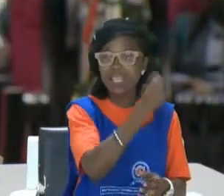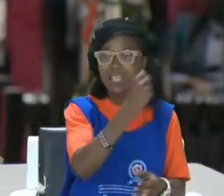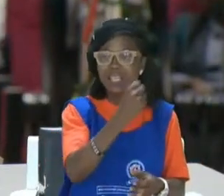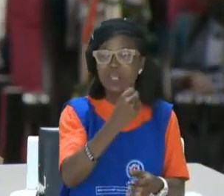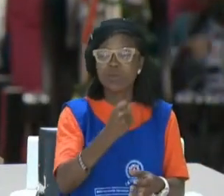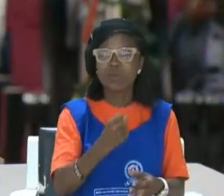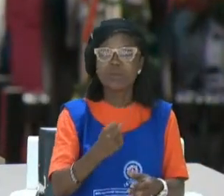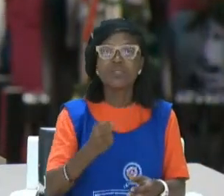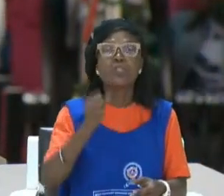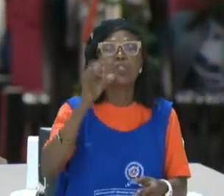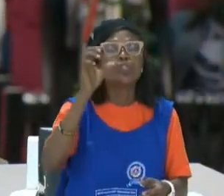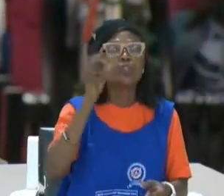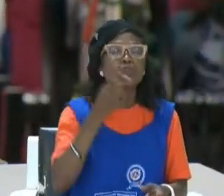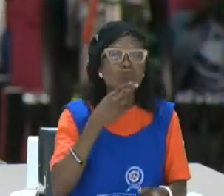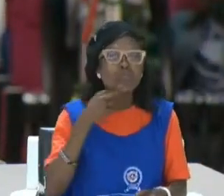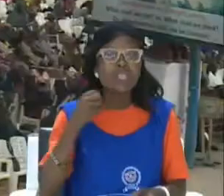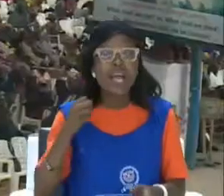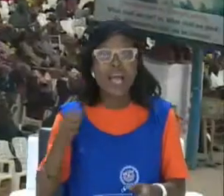honey.